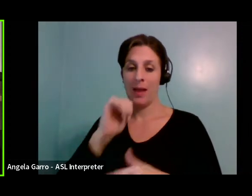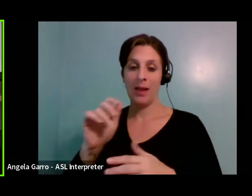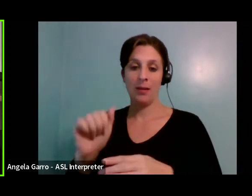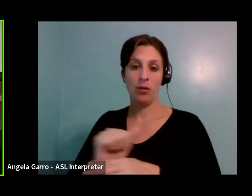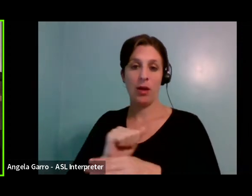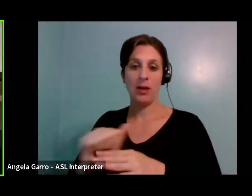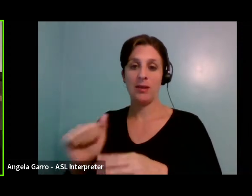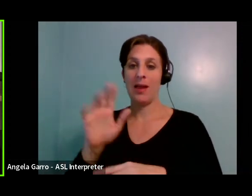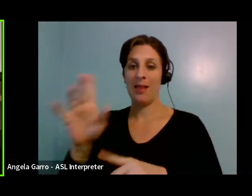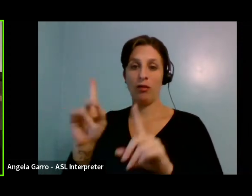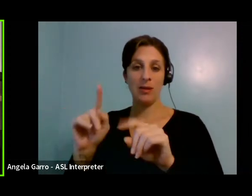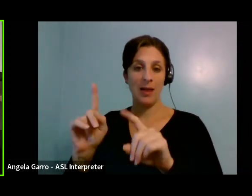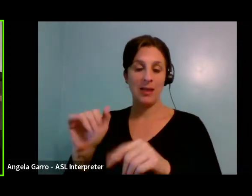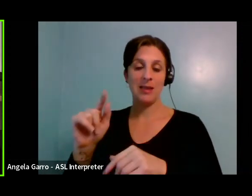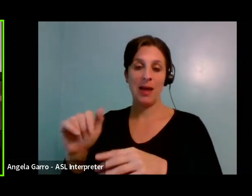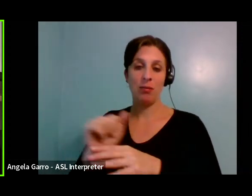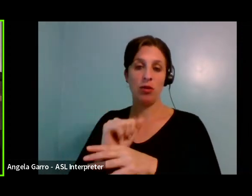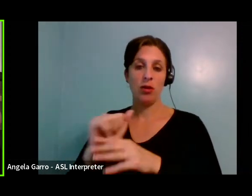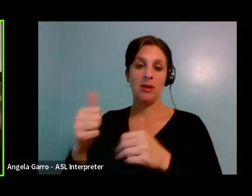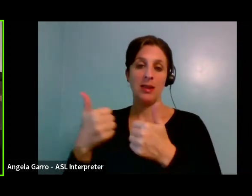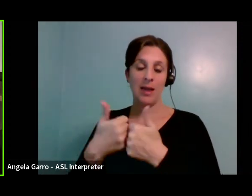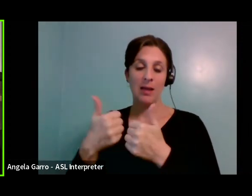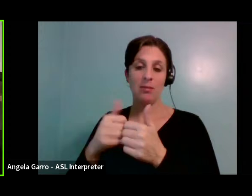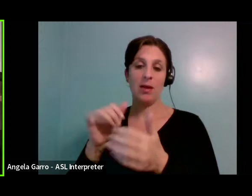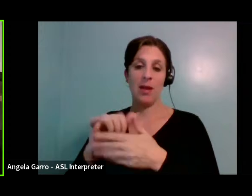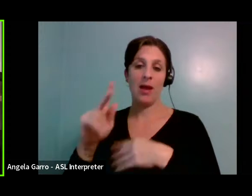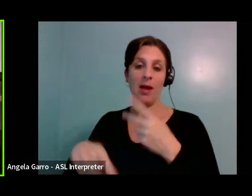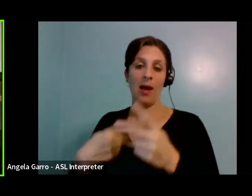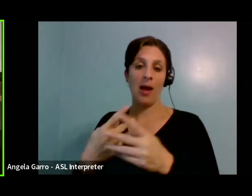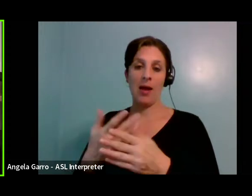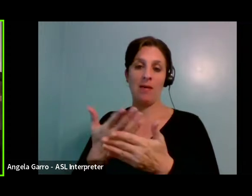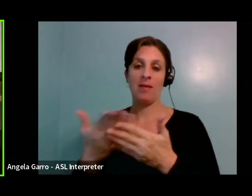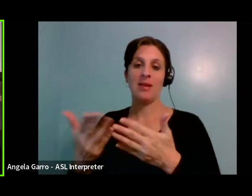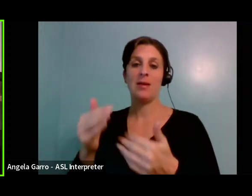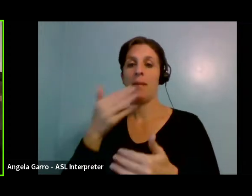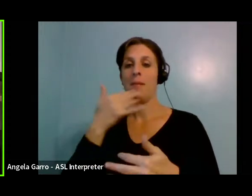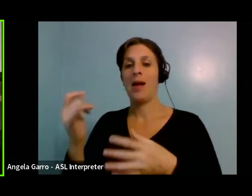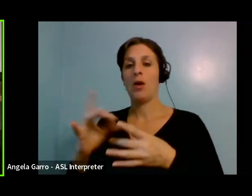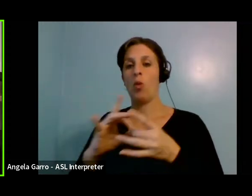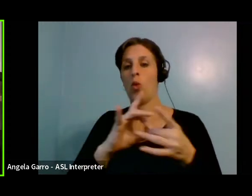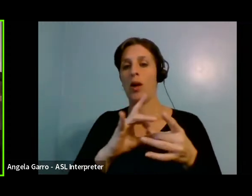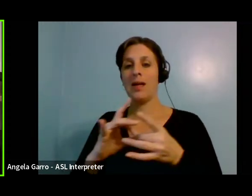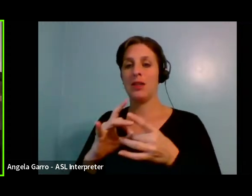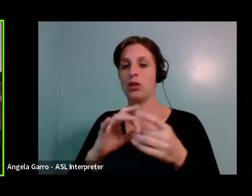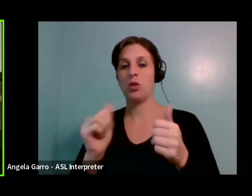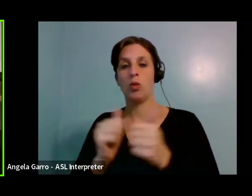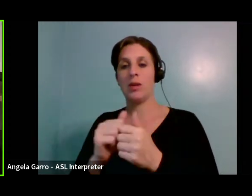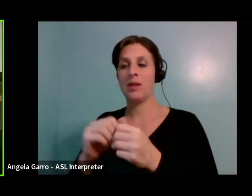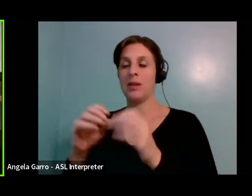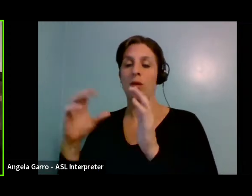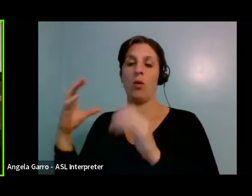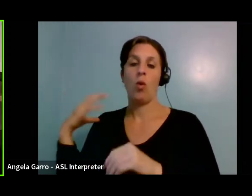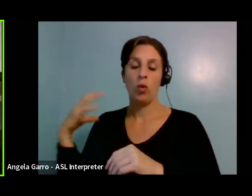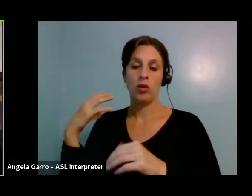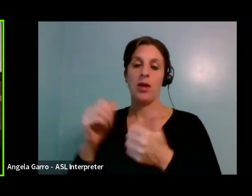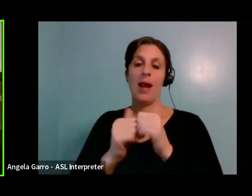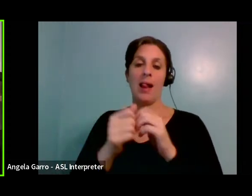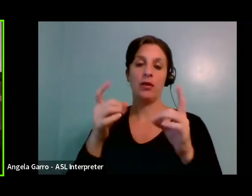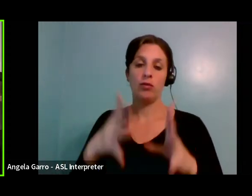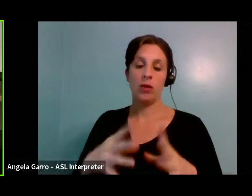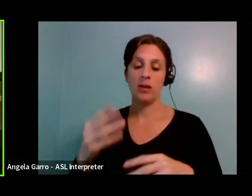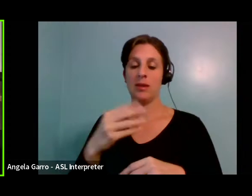their attendance at practice and at games and those kinds of things. So better coordination with coaches, athletic directors, and PE